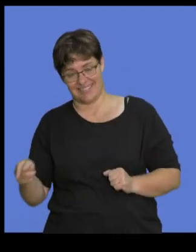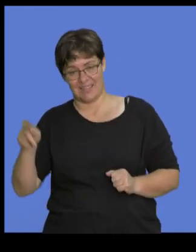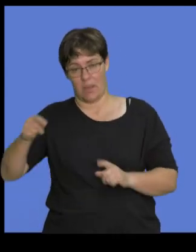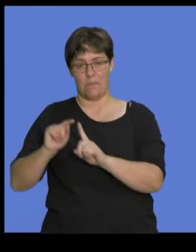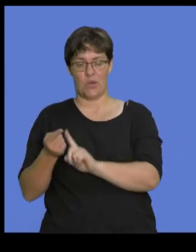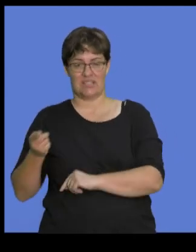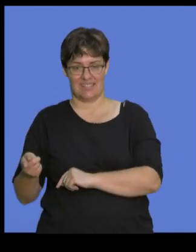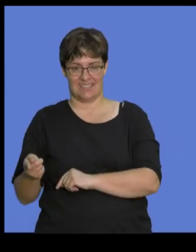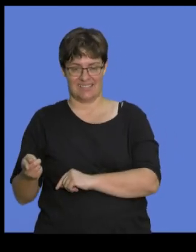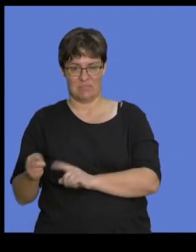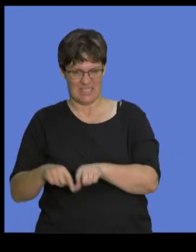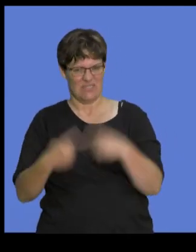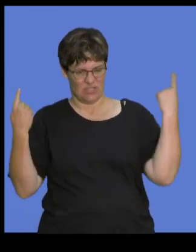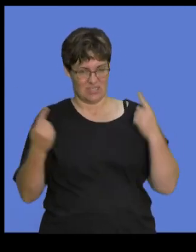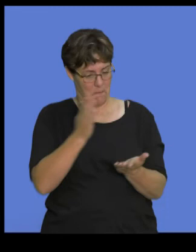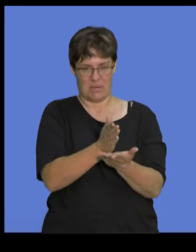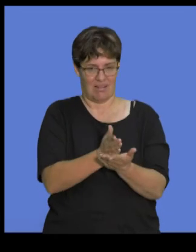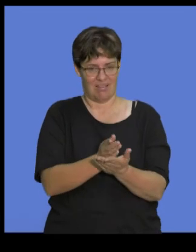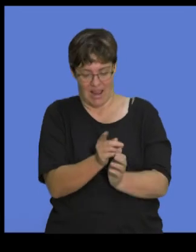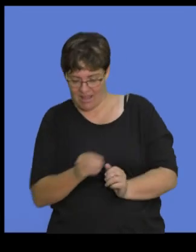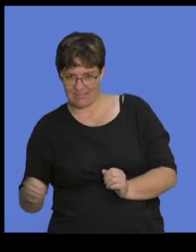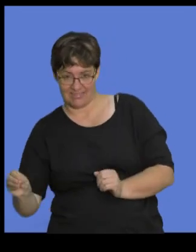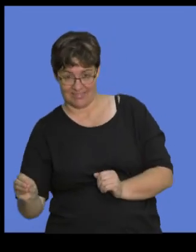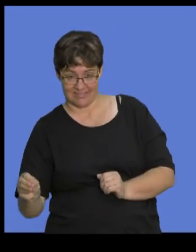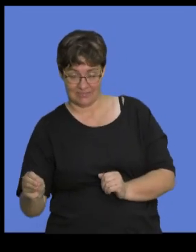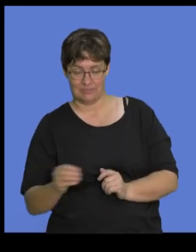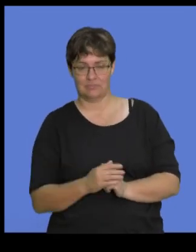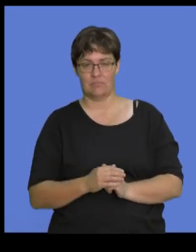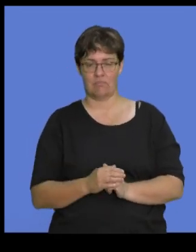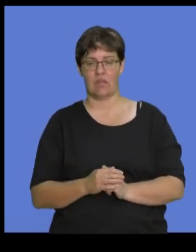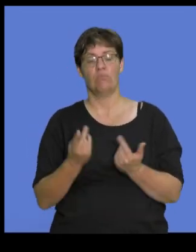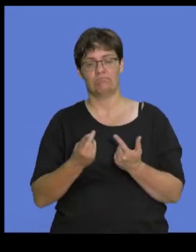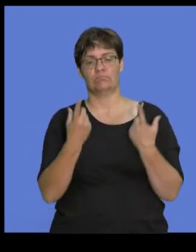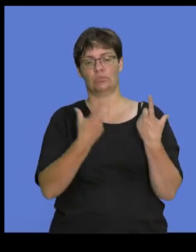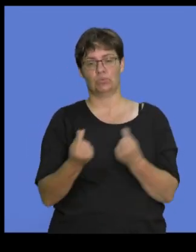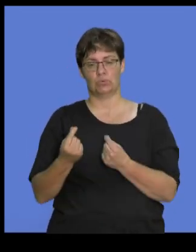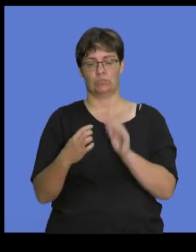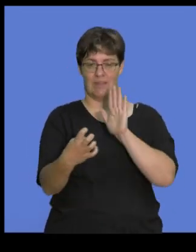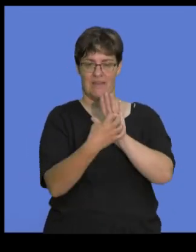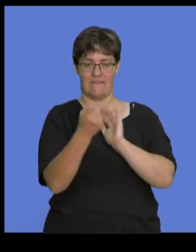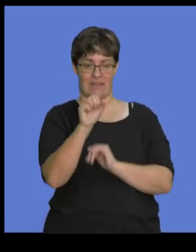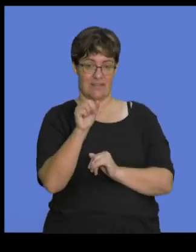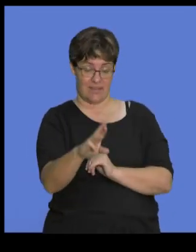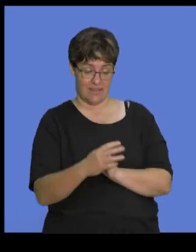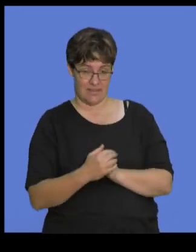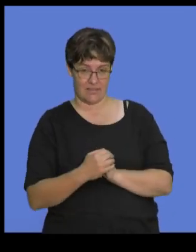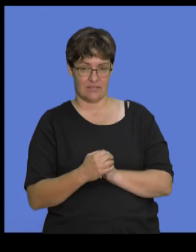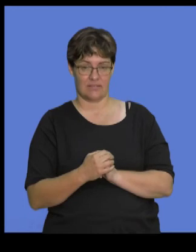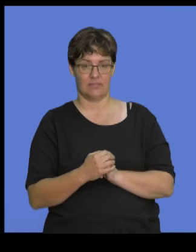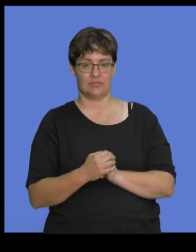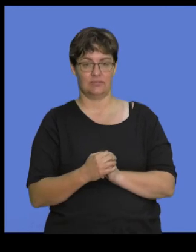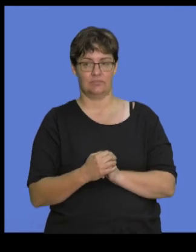right of the two charges. That's the main difference, okay? So if we were to do our vector diagram,